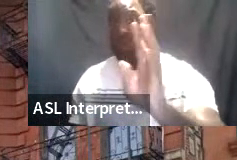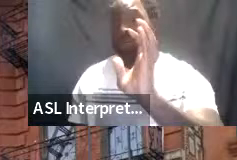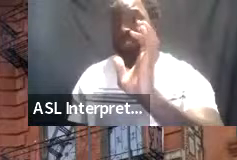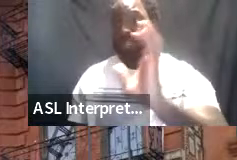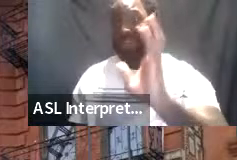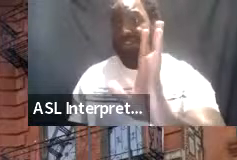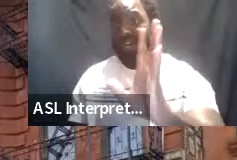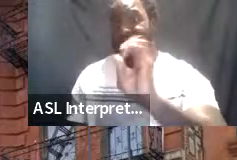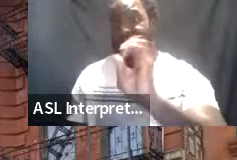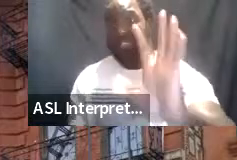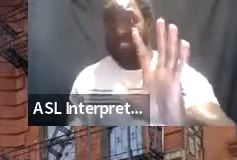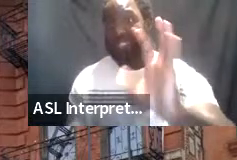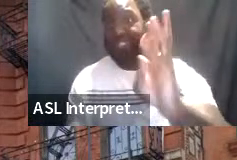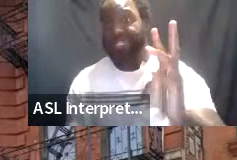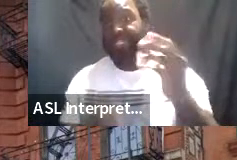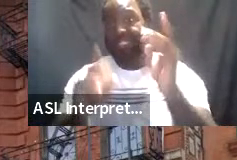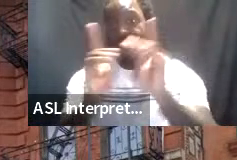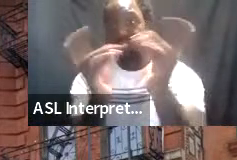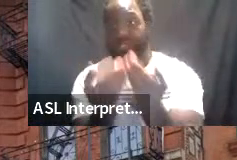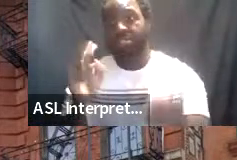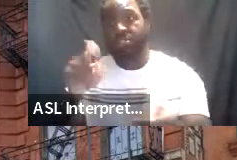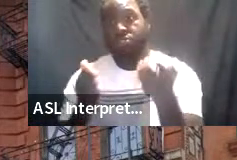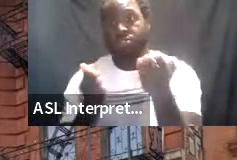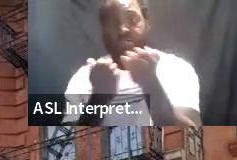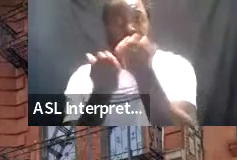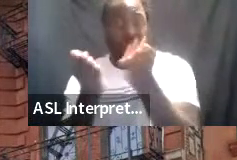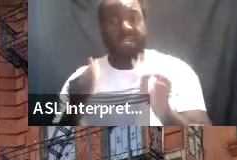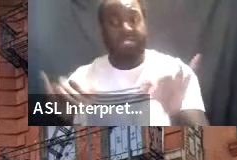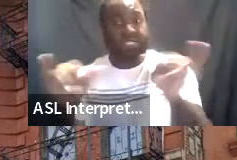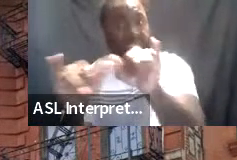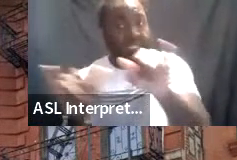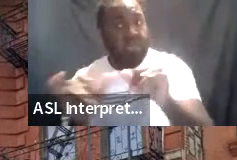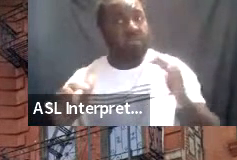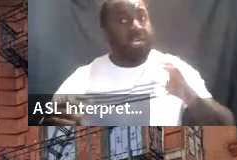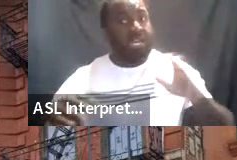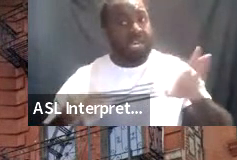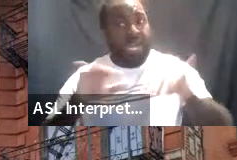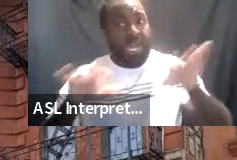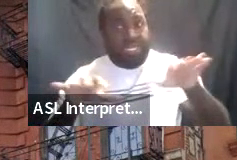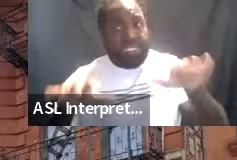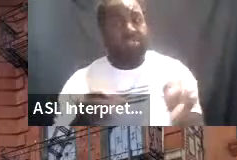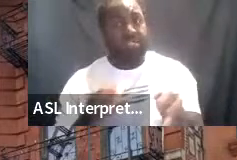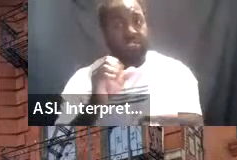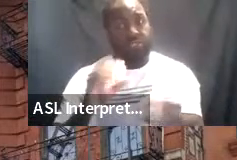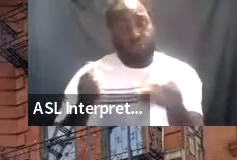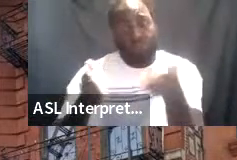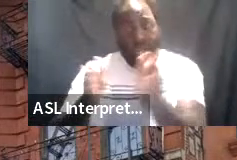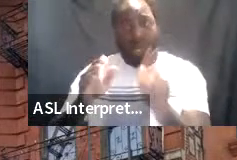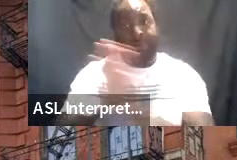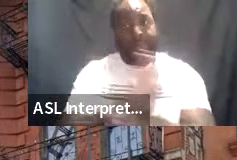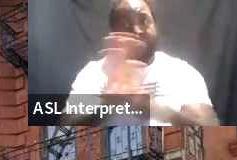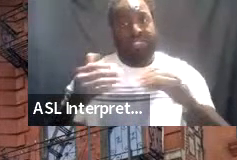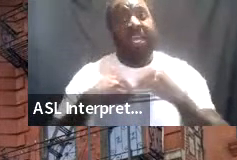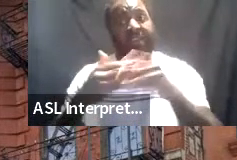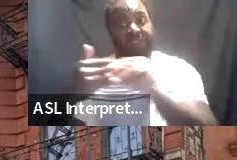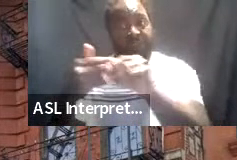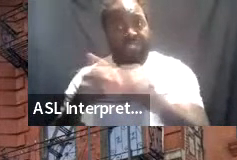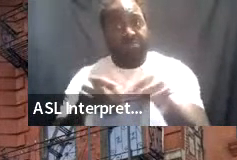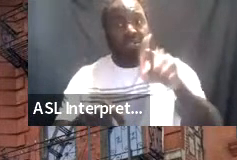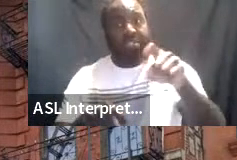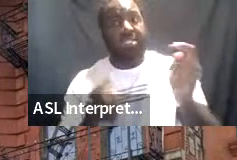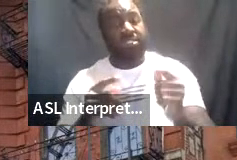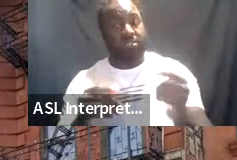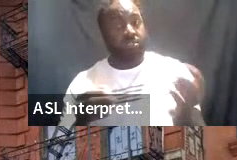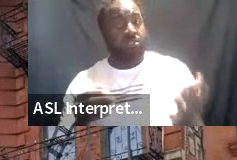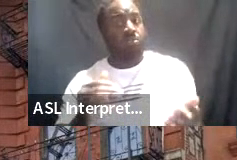districts, we think that they should permit a similar range of activities to make sure that businesses have the flexibility that they need that works for them